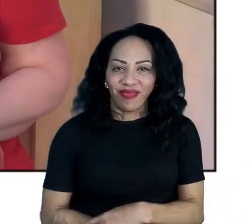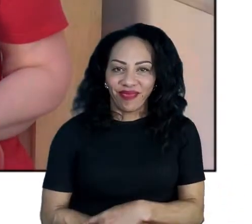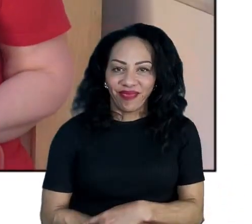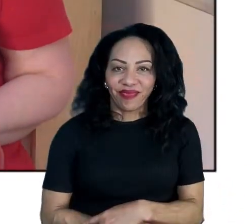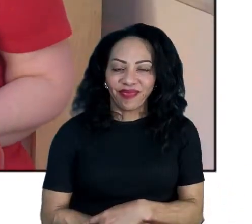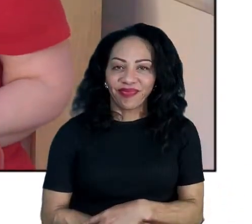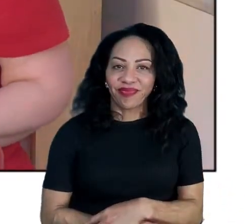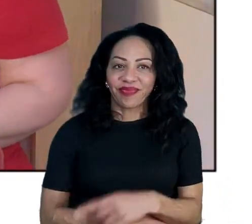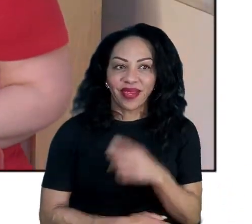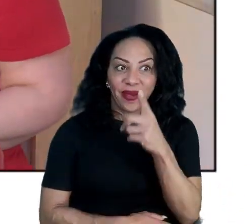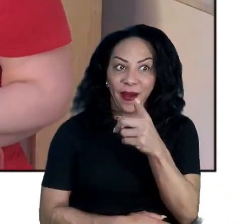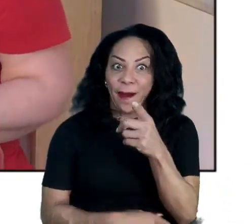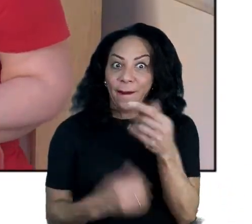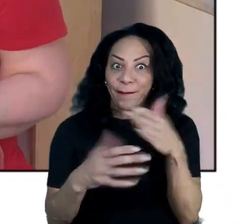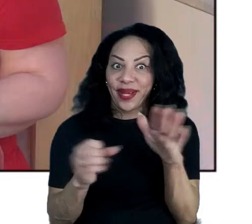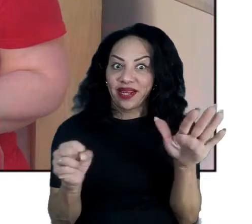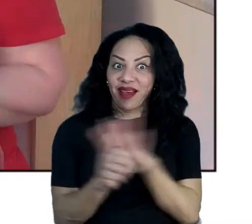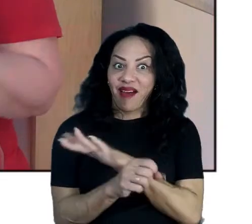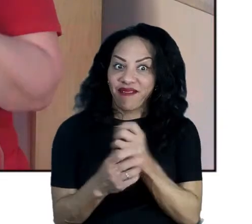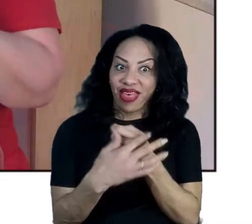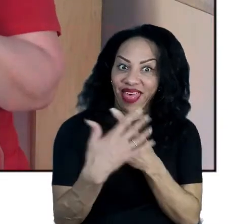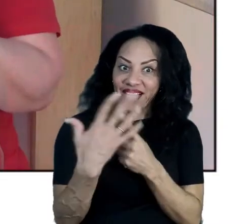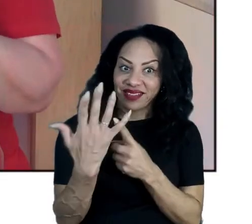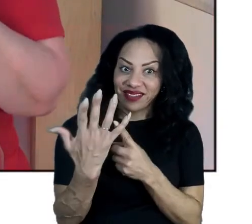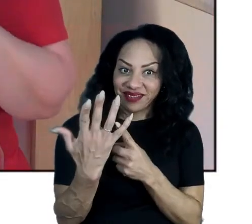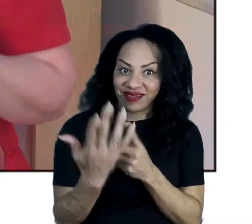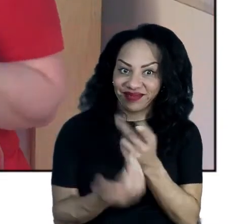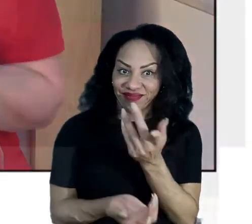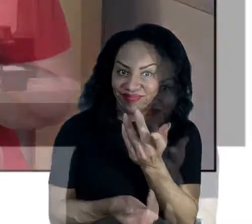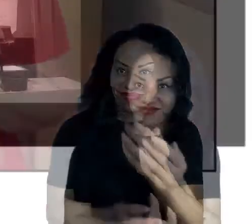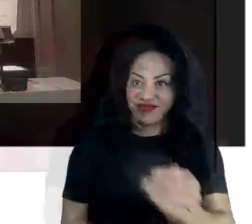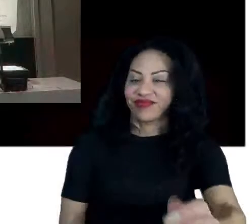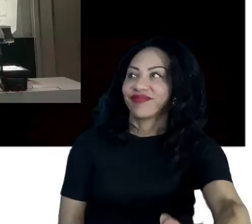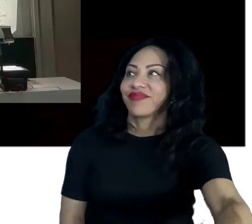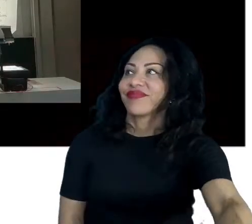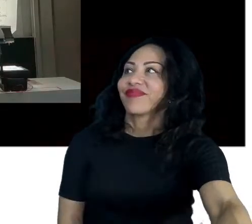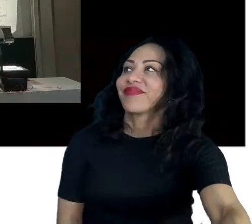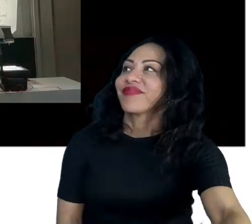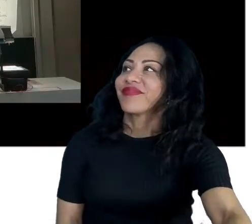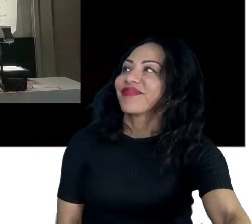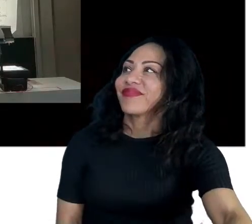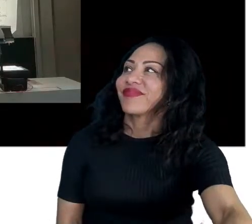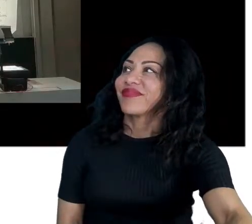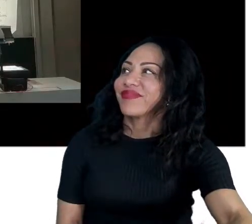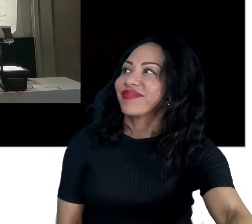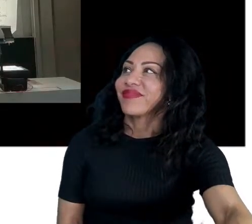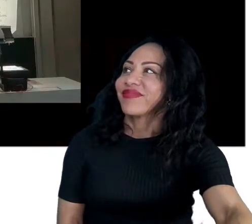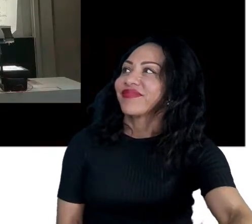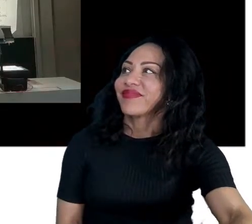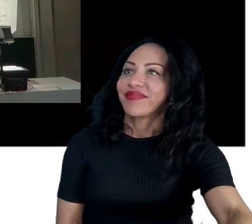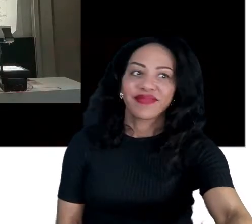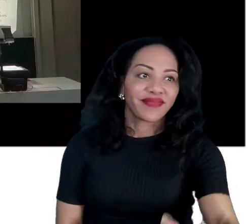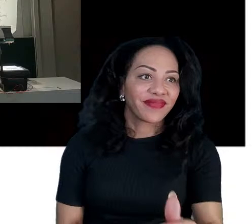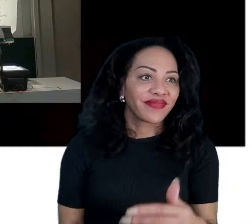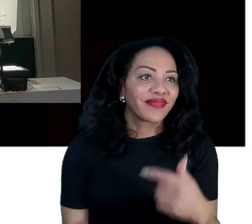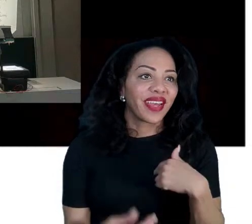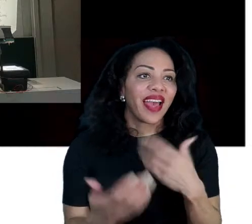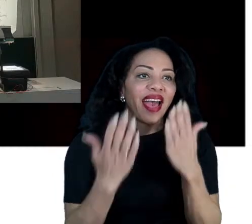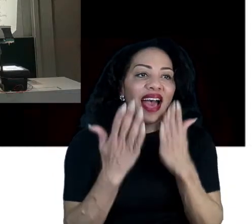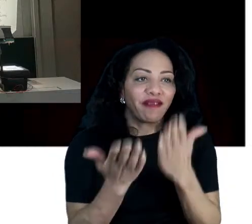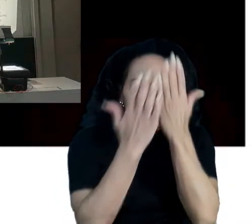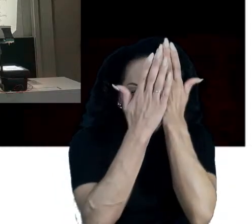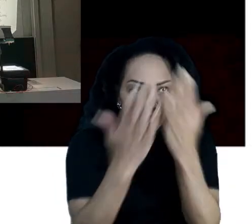about. And I have to kind of pay homage to Annie van den